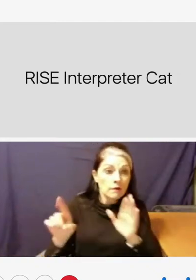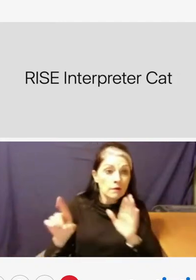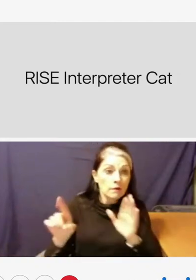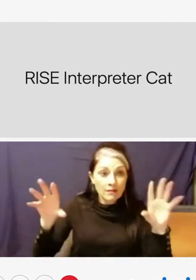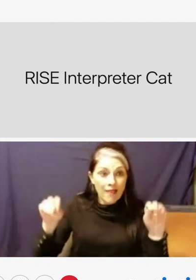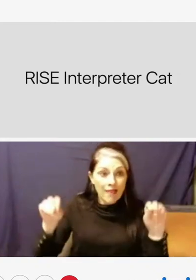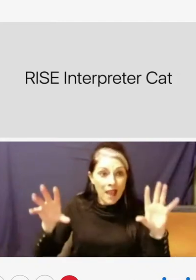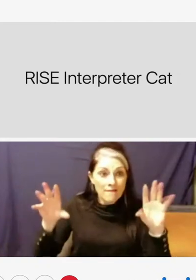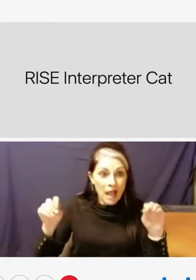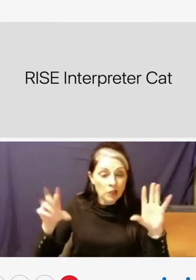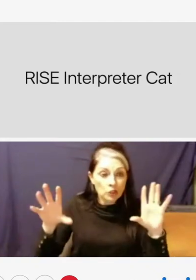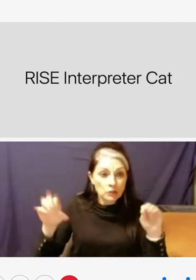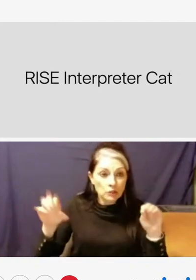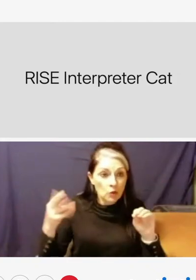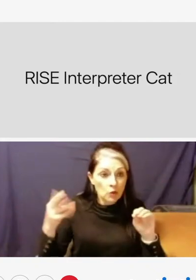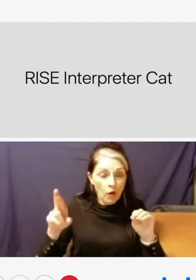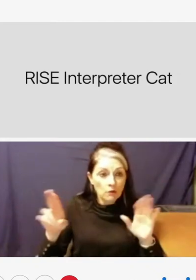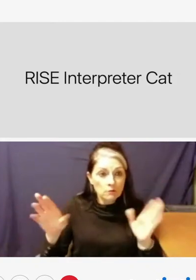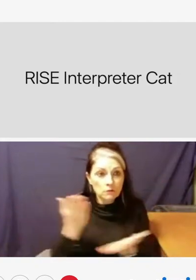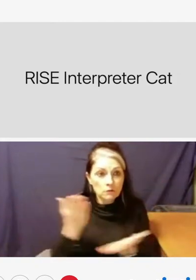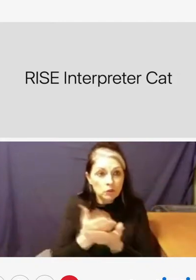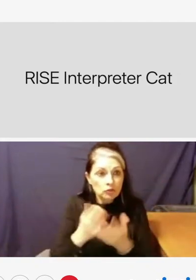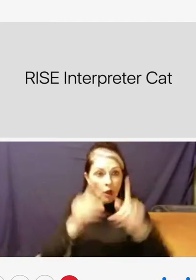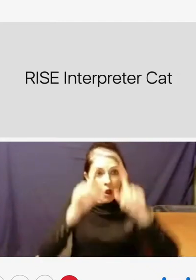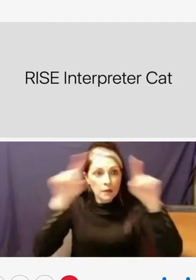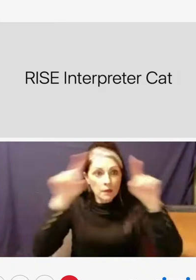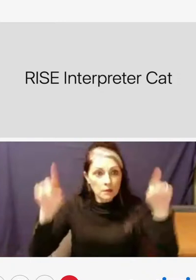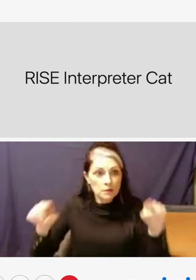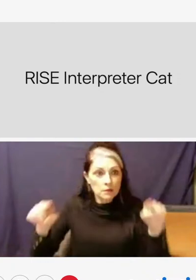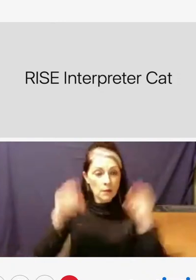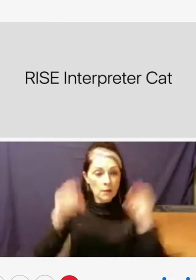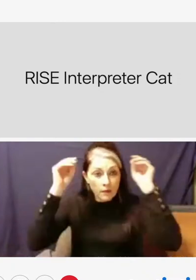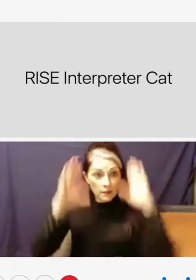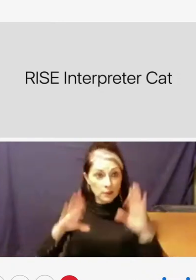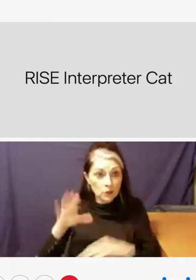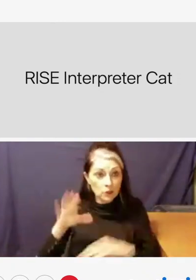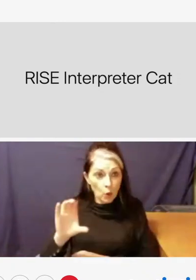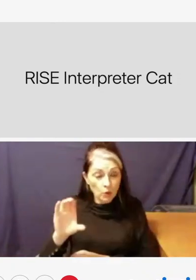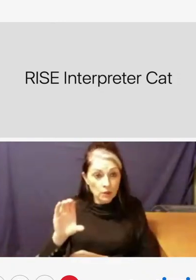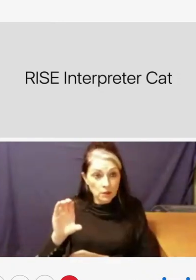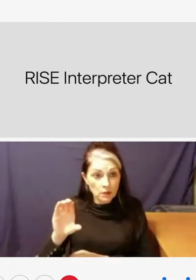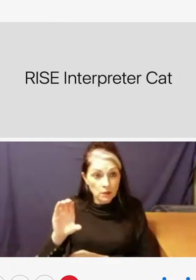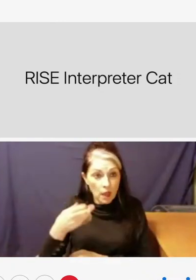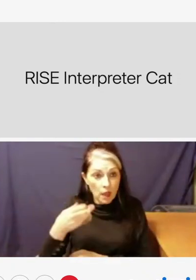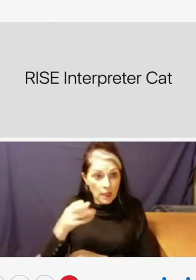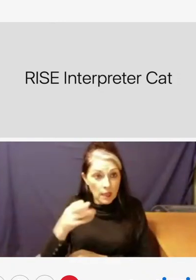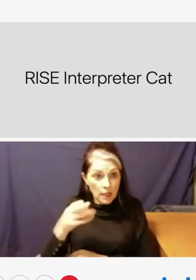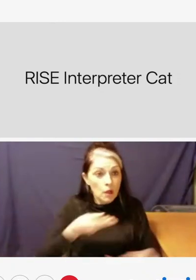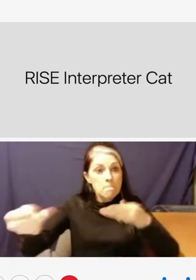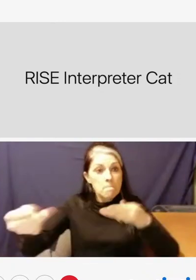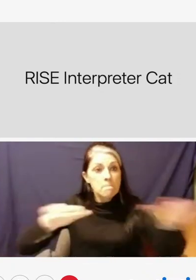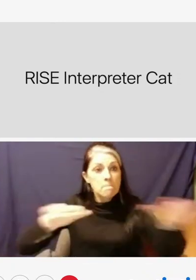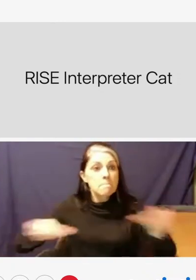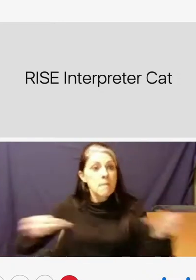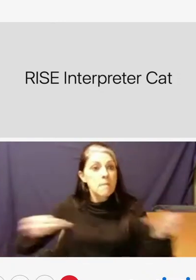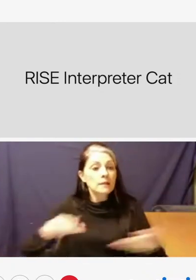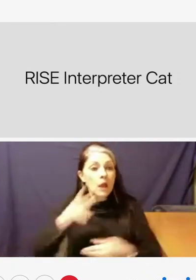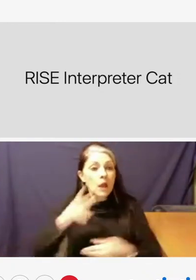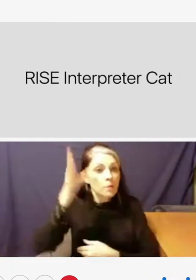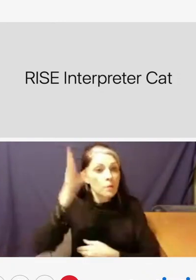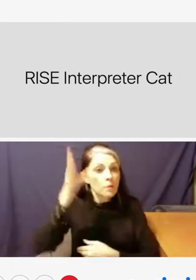and then the teachers at Colton High School all started passing it around to parents and other